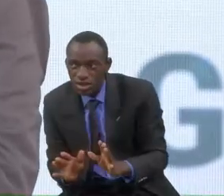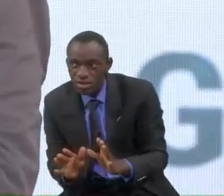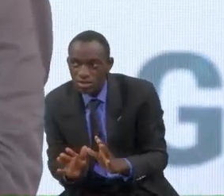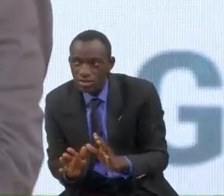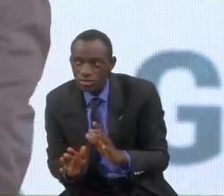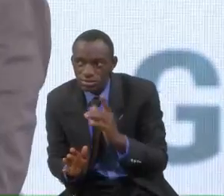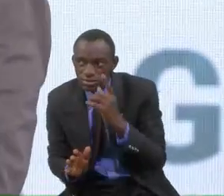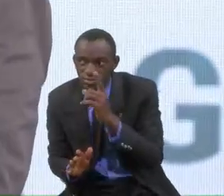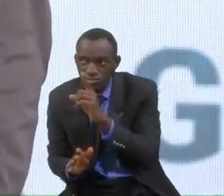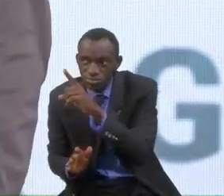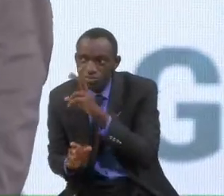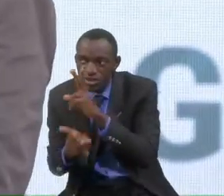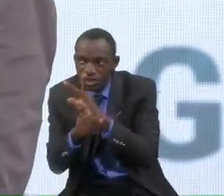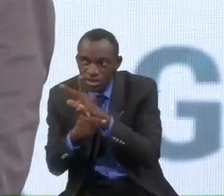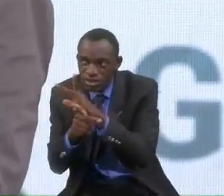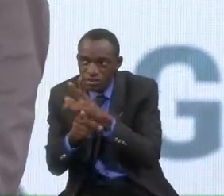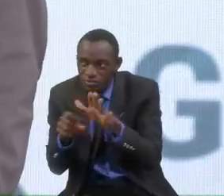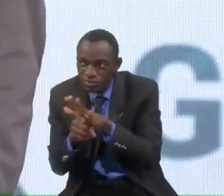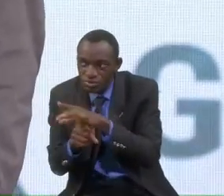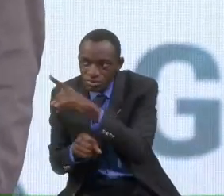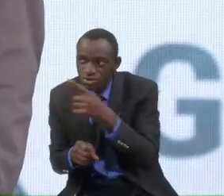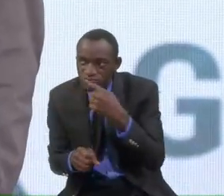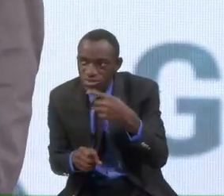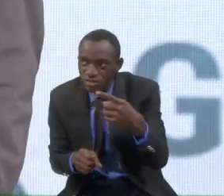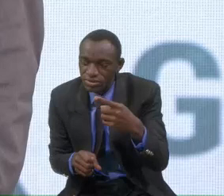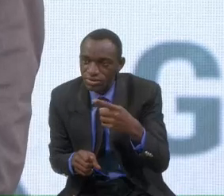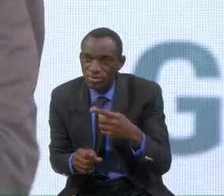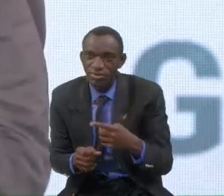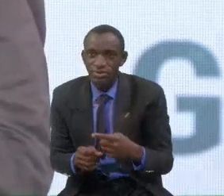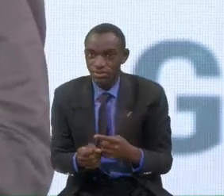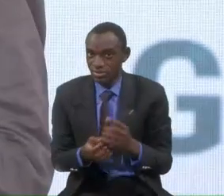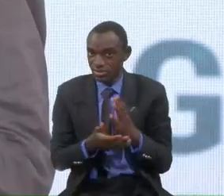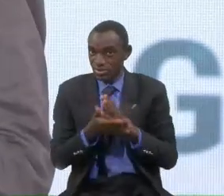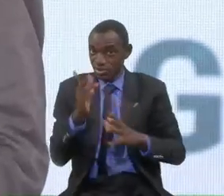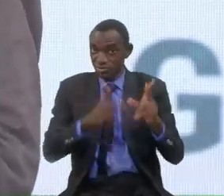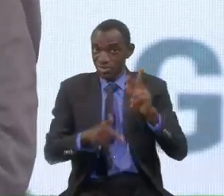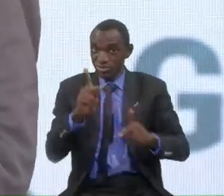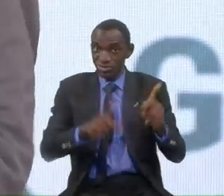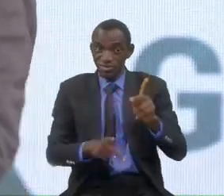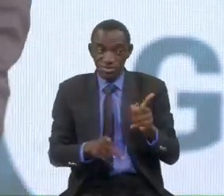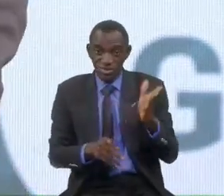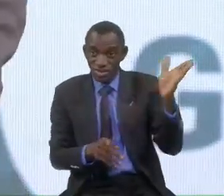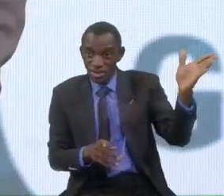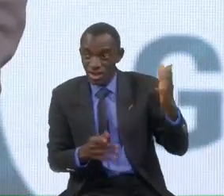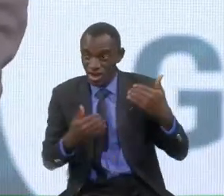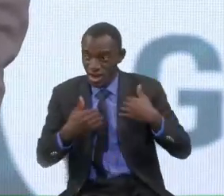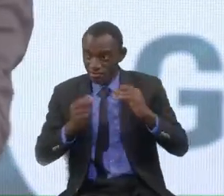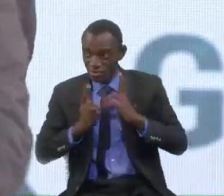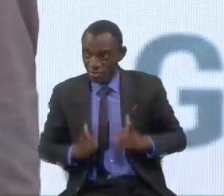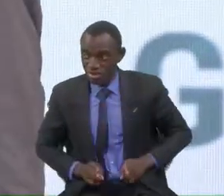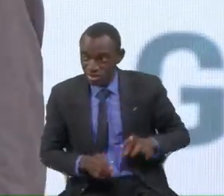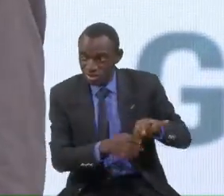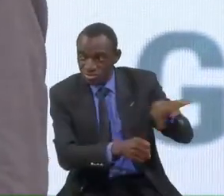mind your words. There are some people there with human spirit. Those